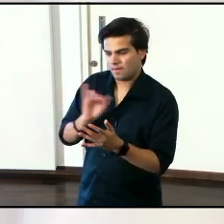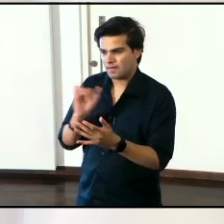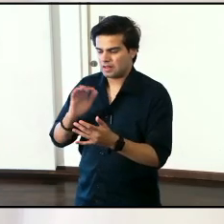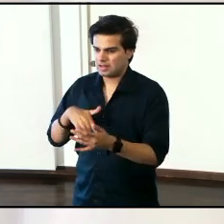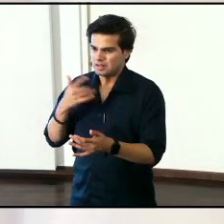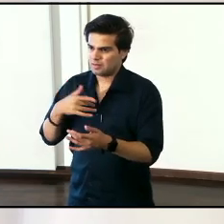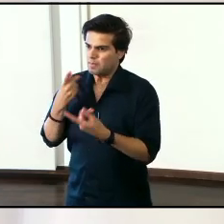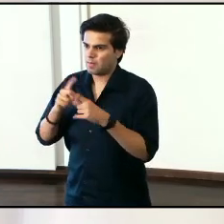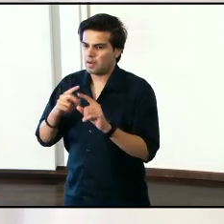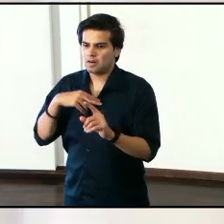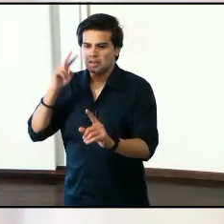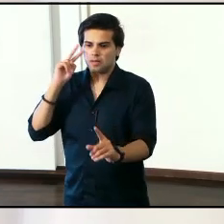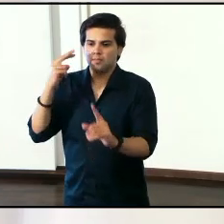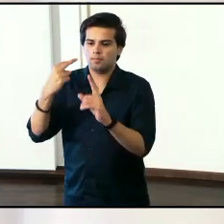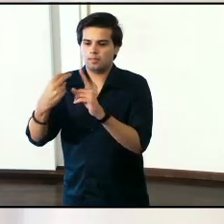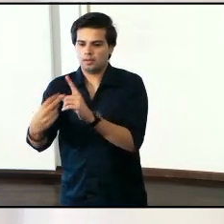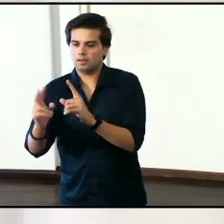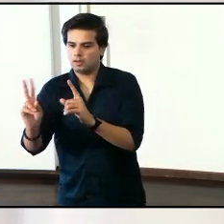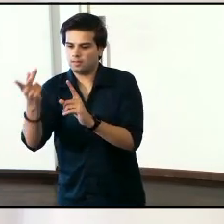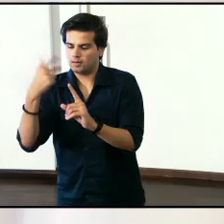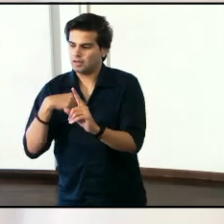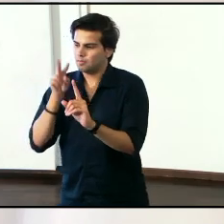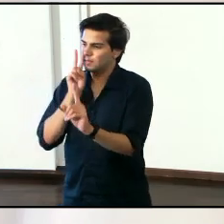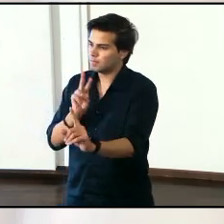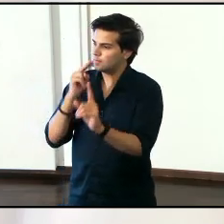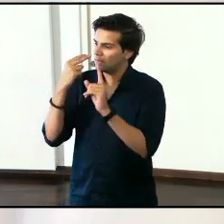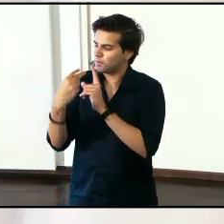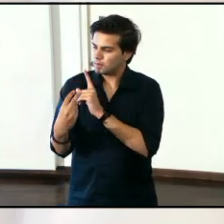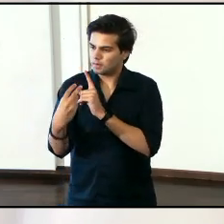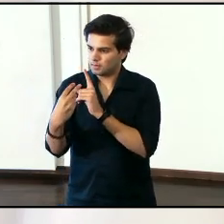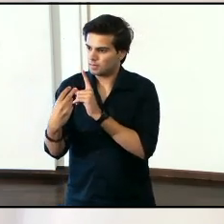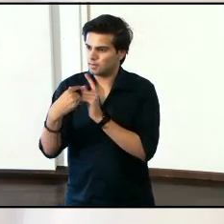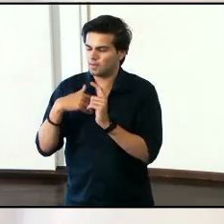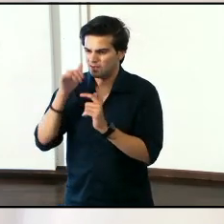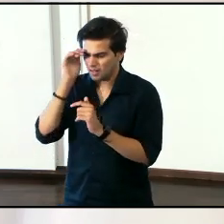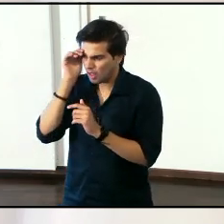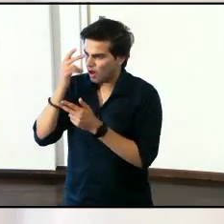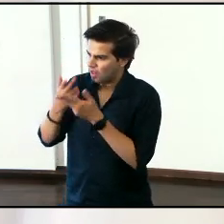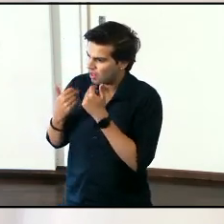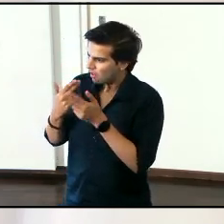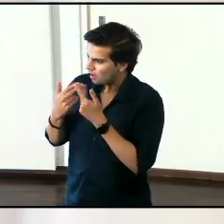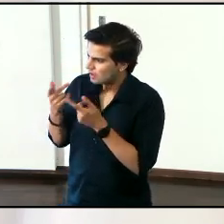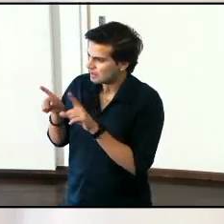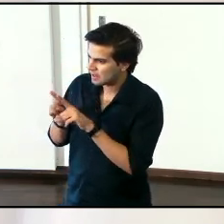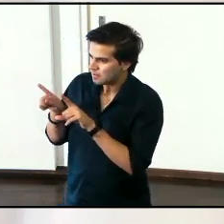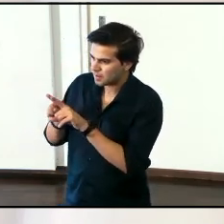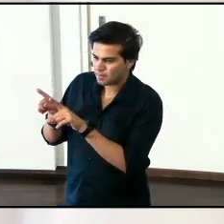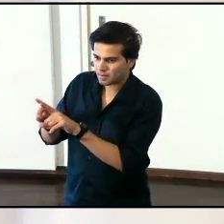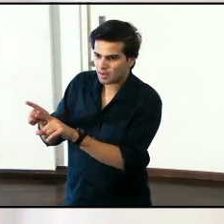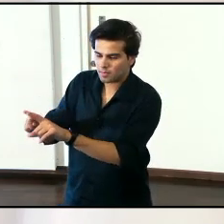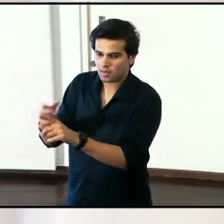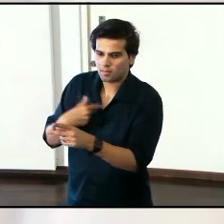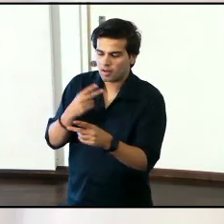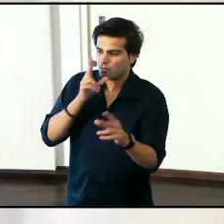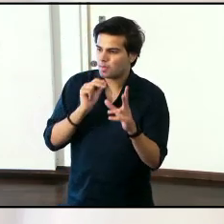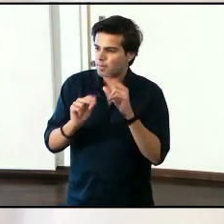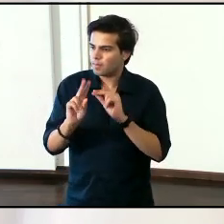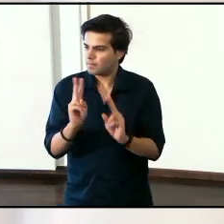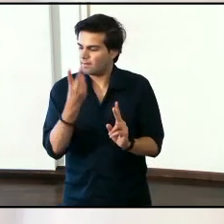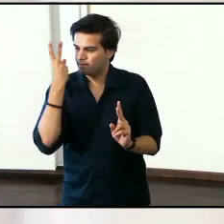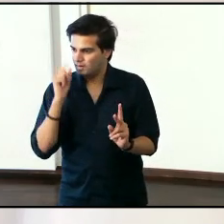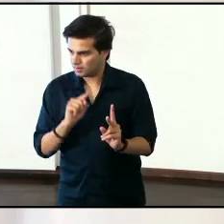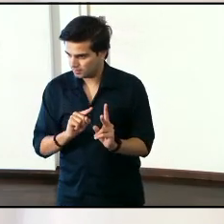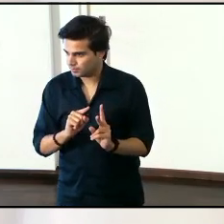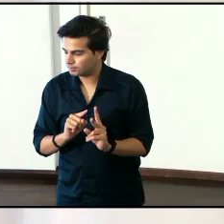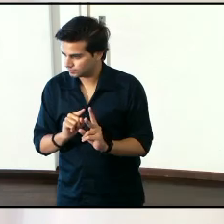thinks differently. You think that you might hear very similar kinds of views, but might say something totally opposite to that. All